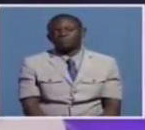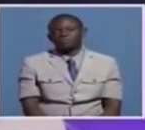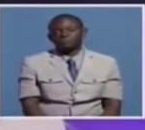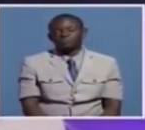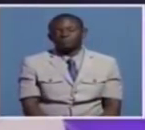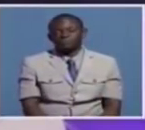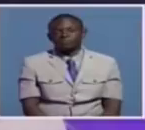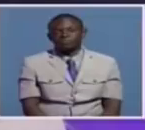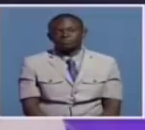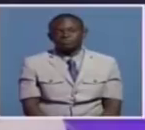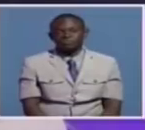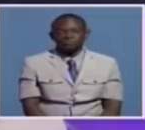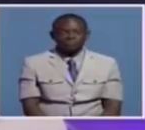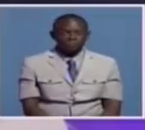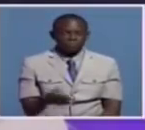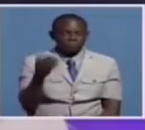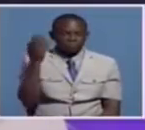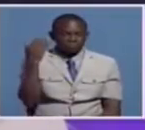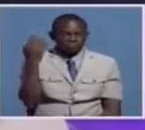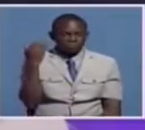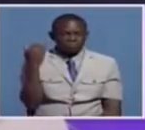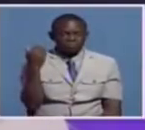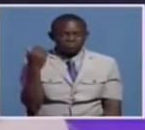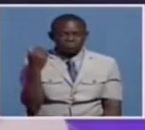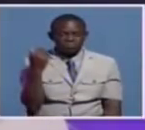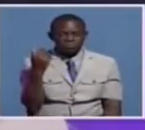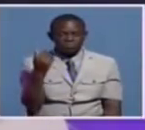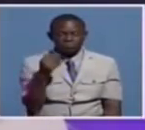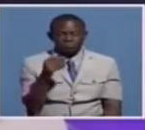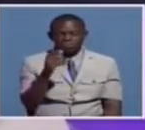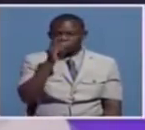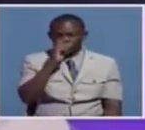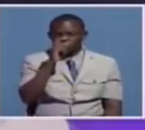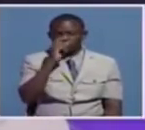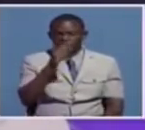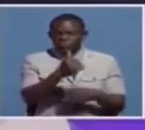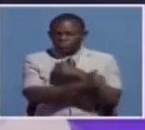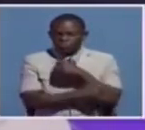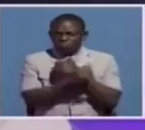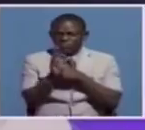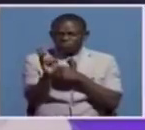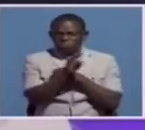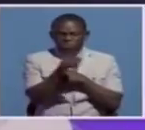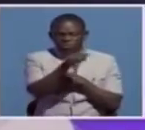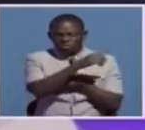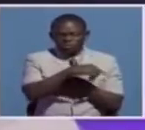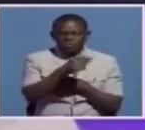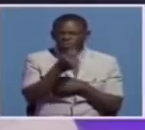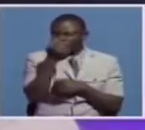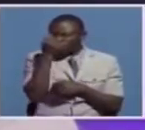the Western powers didn't understand the need for freedom in the surrounding countries. So often